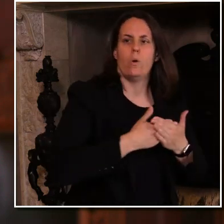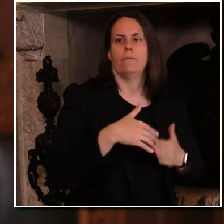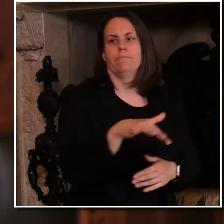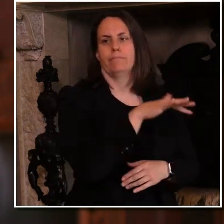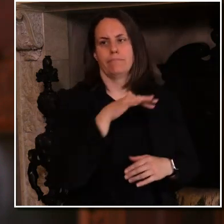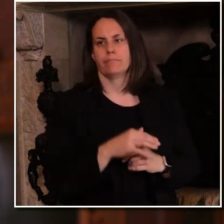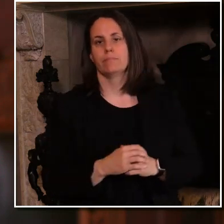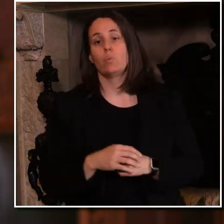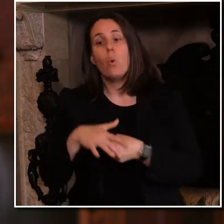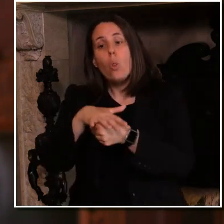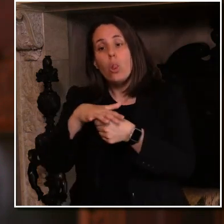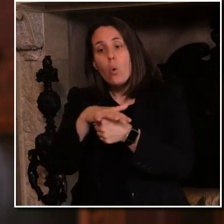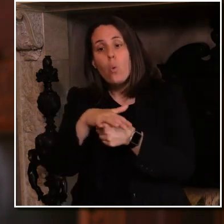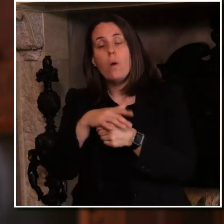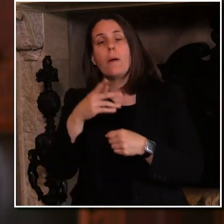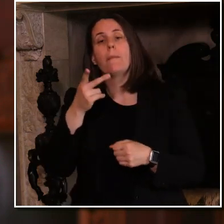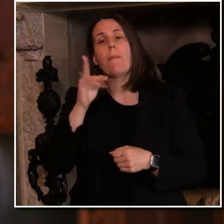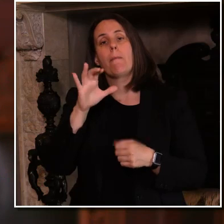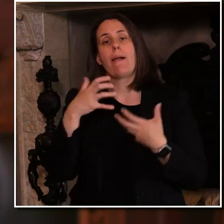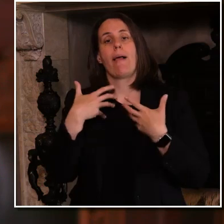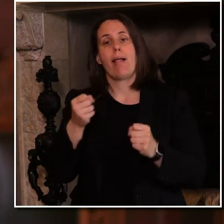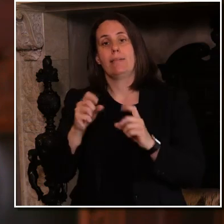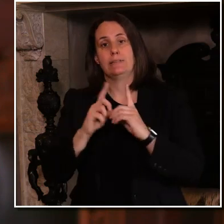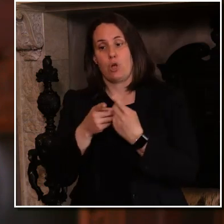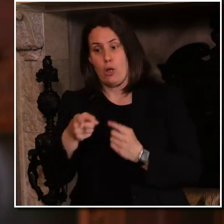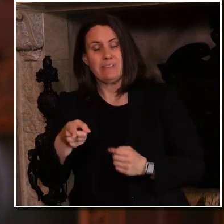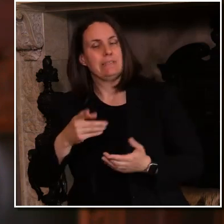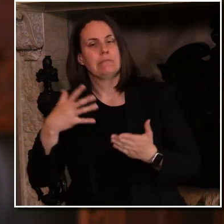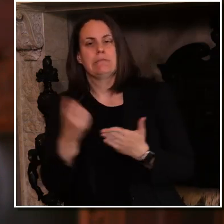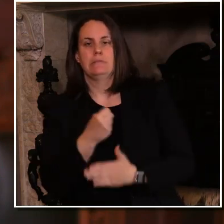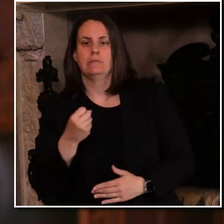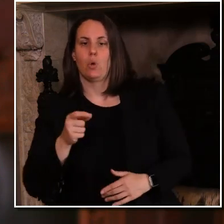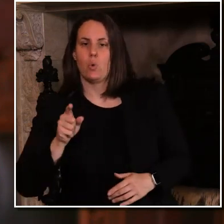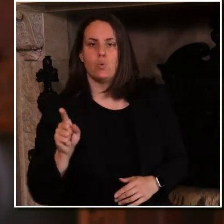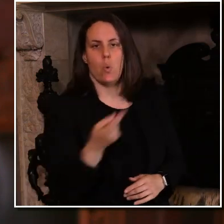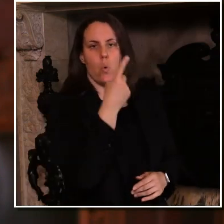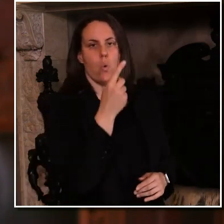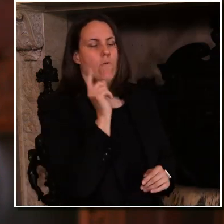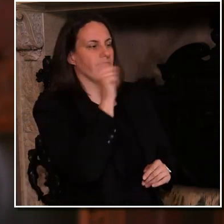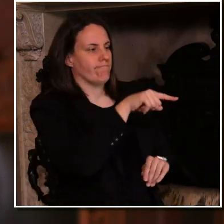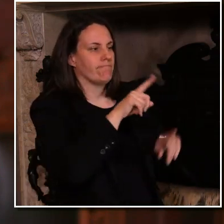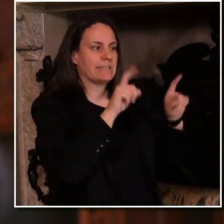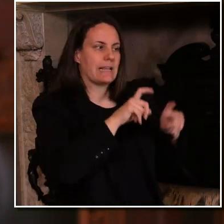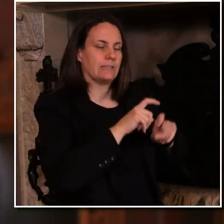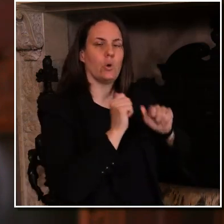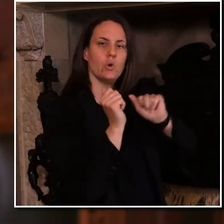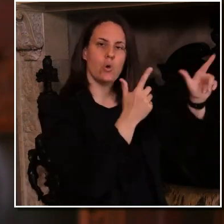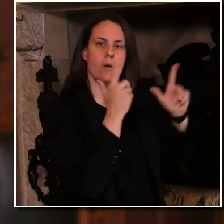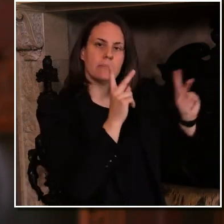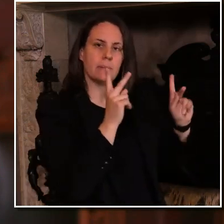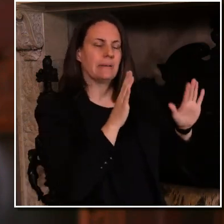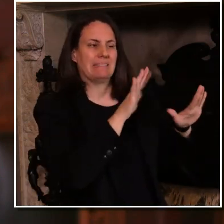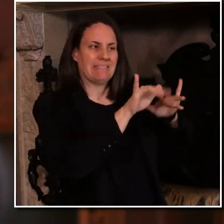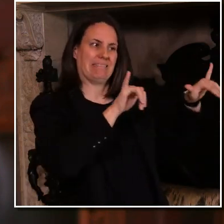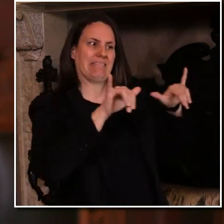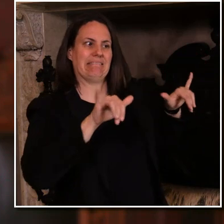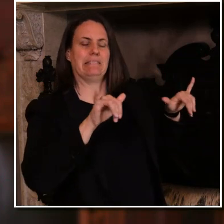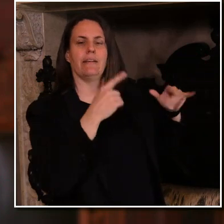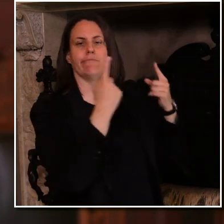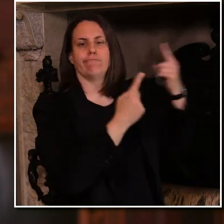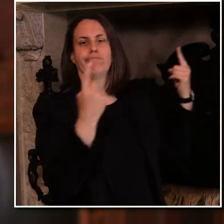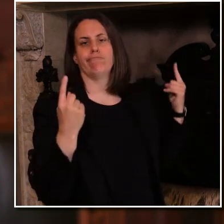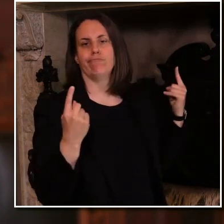as possible. And so, for example, in the 93 long-term care facilities that are part of that